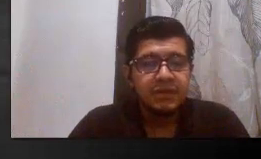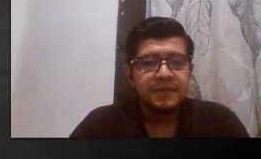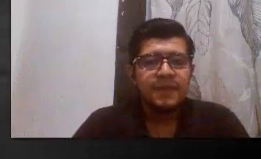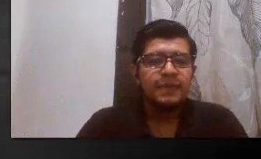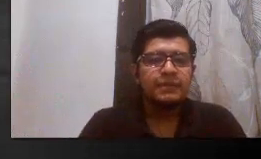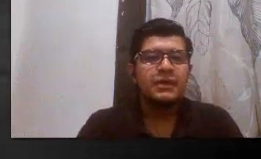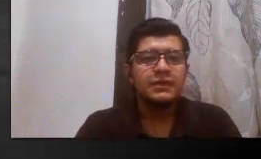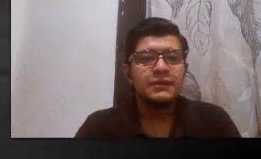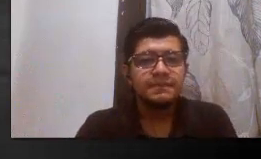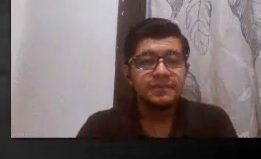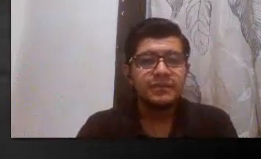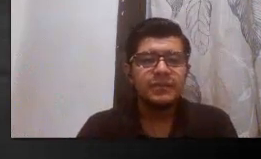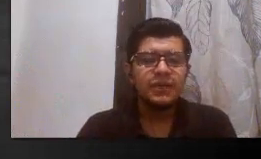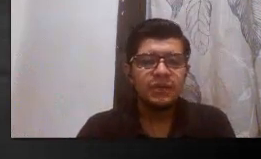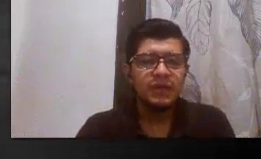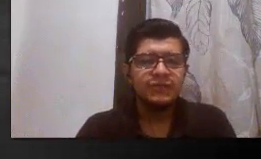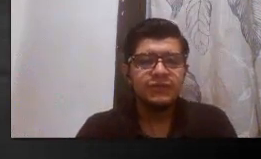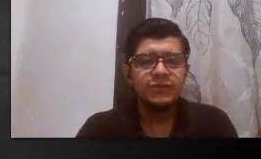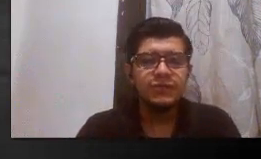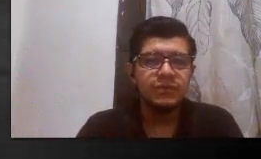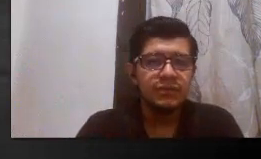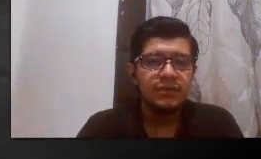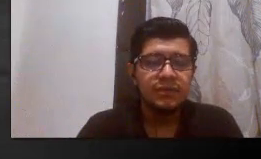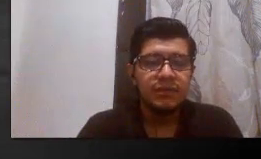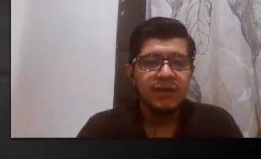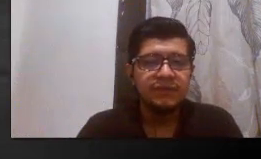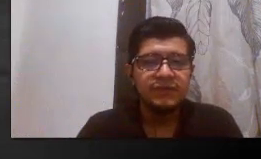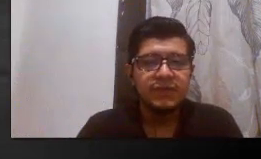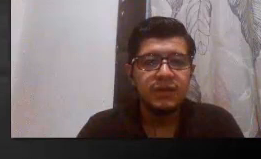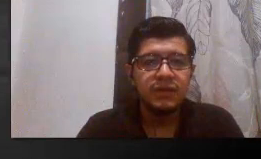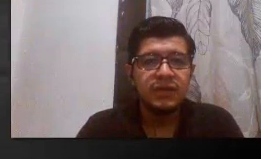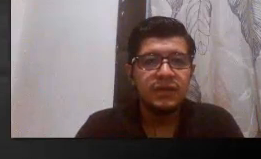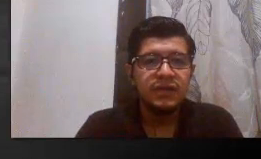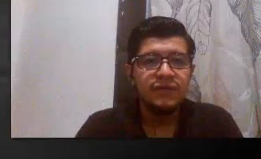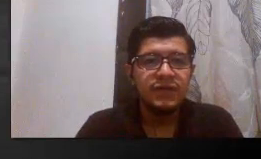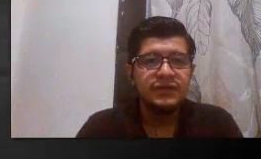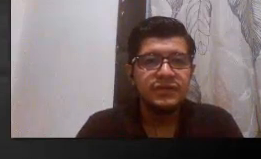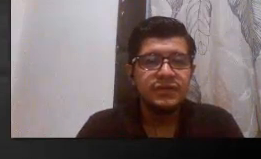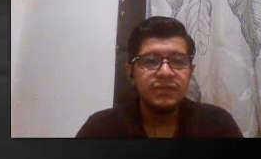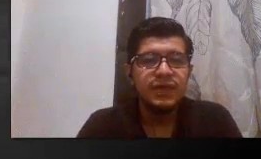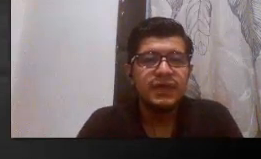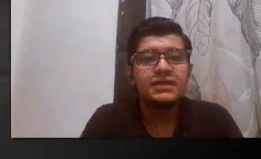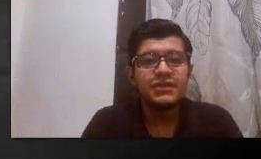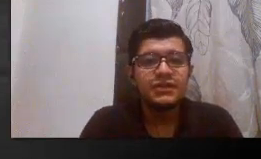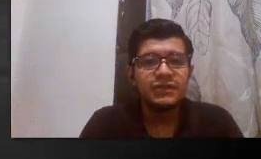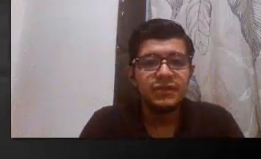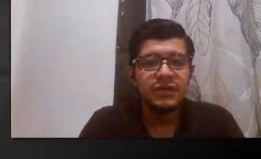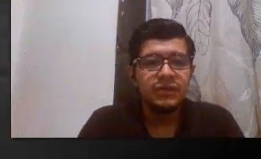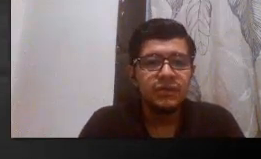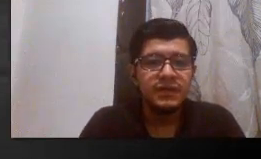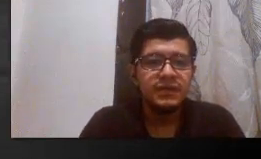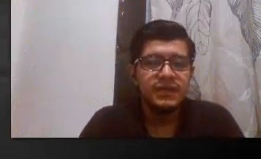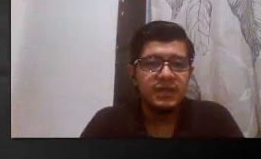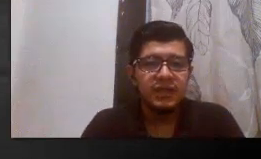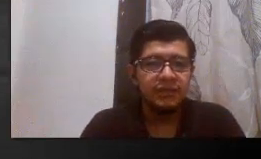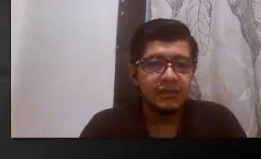gestures, but we have to start defining what is a gesture and